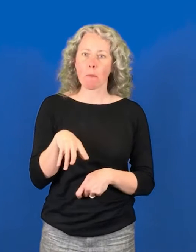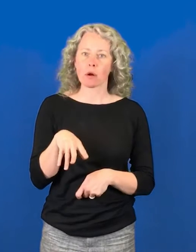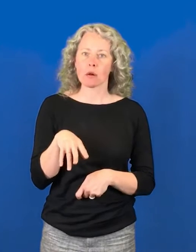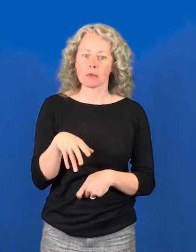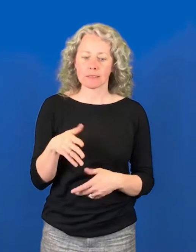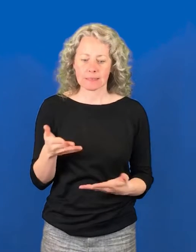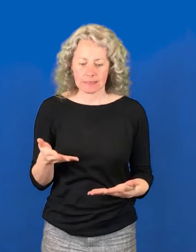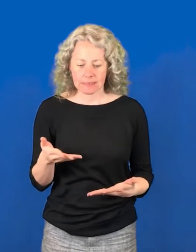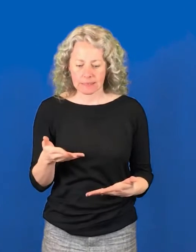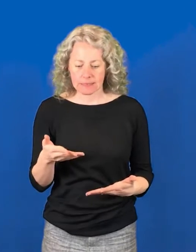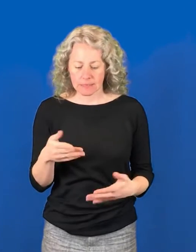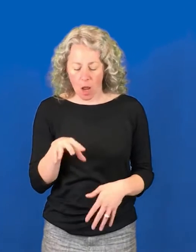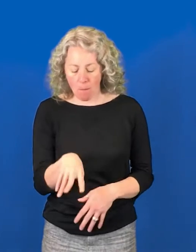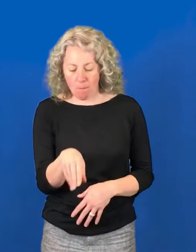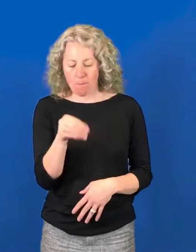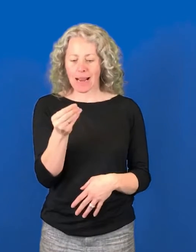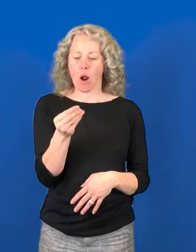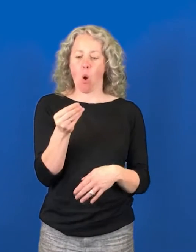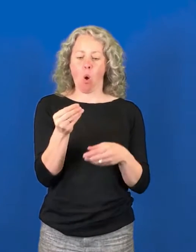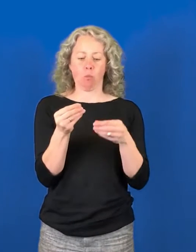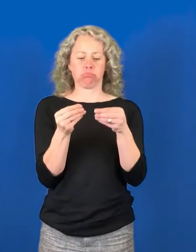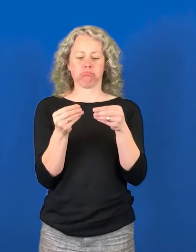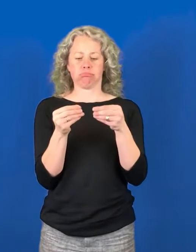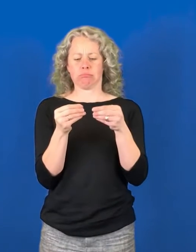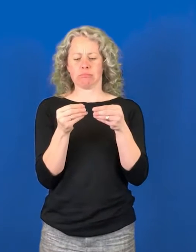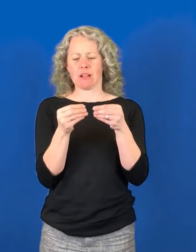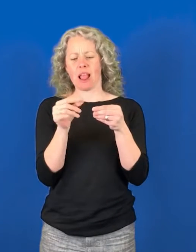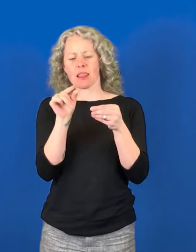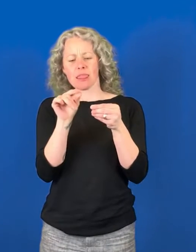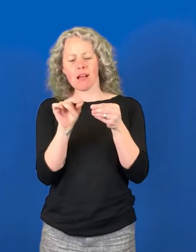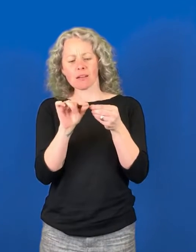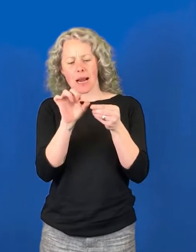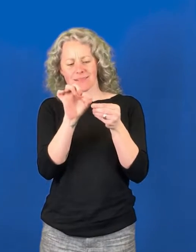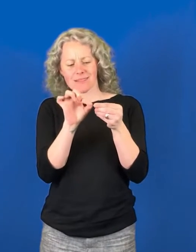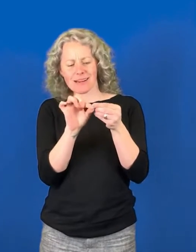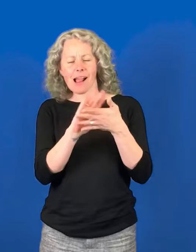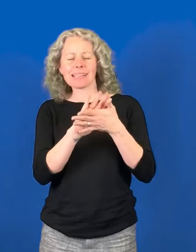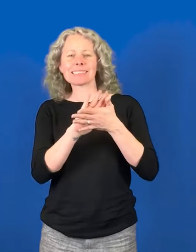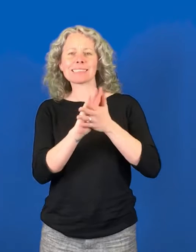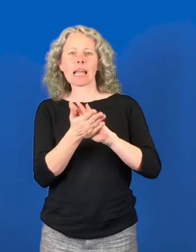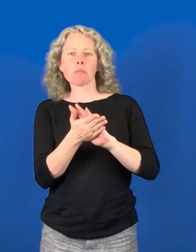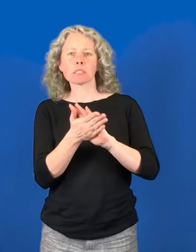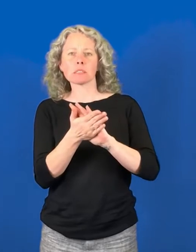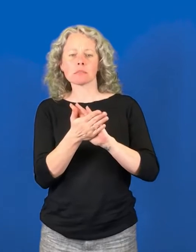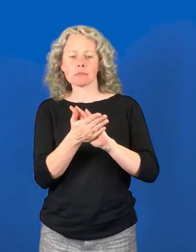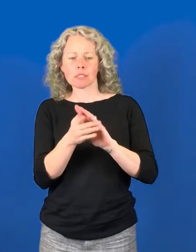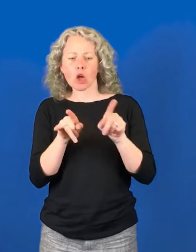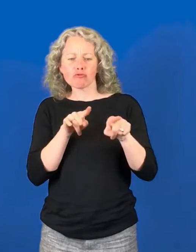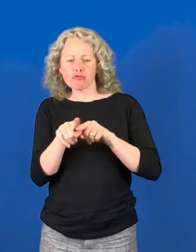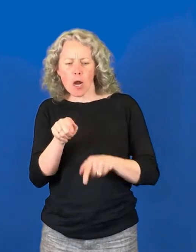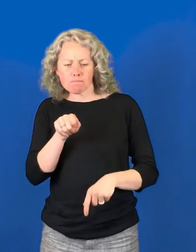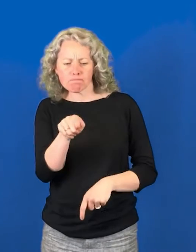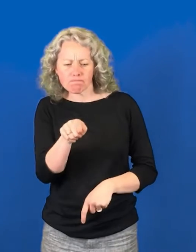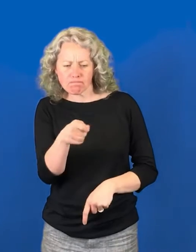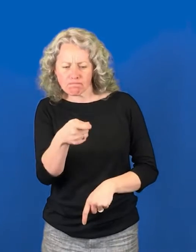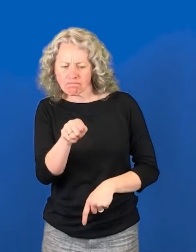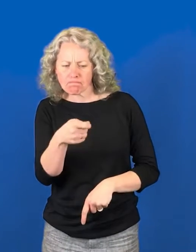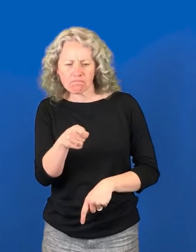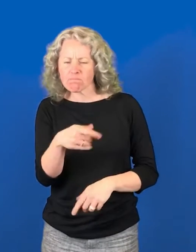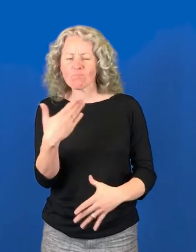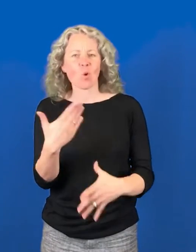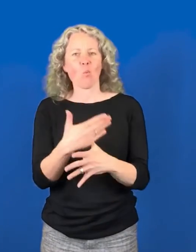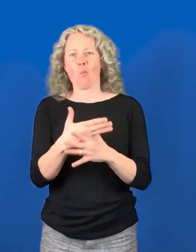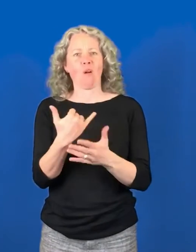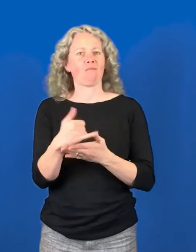where I dropped my key on the floor going home, and then it had a slight nick in it. When I